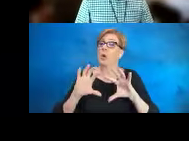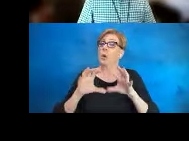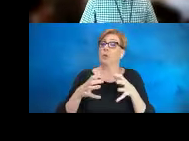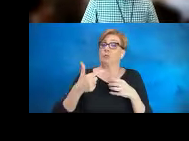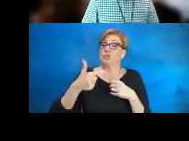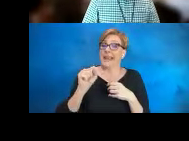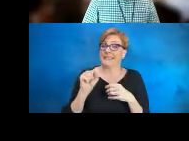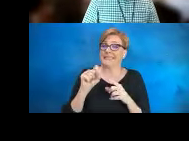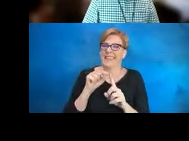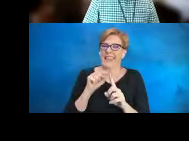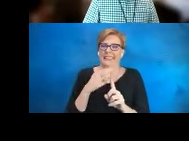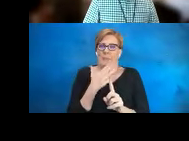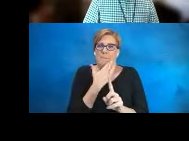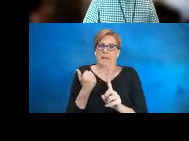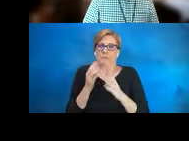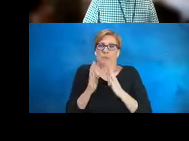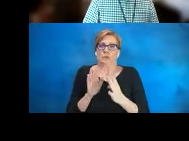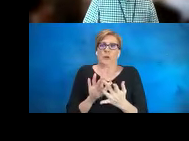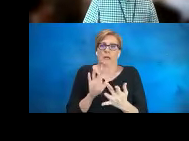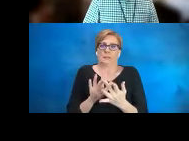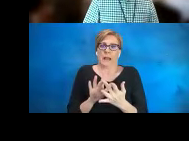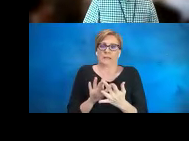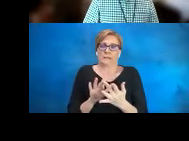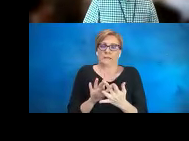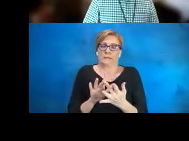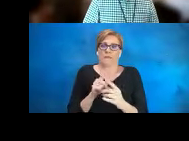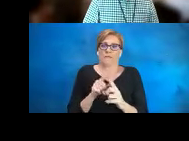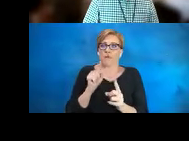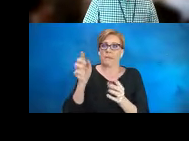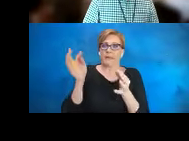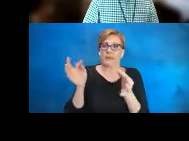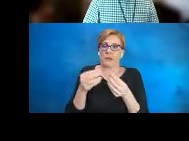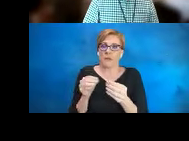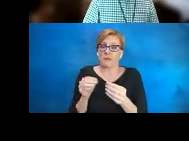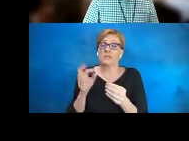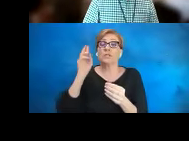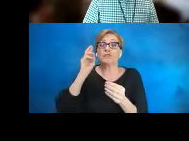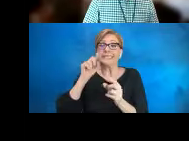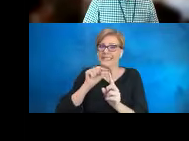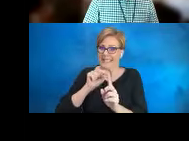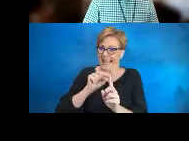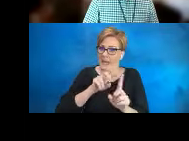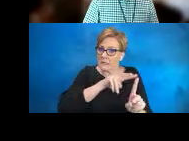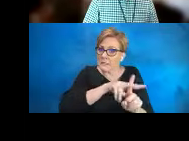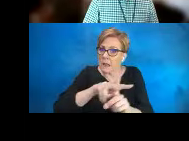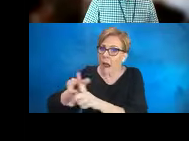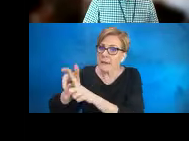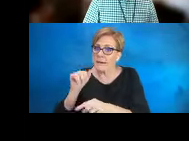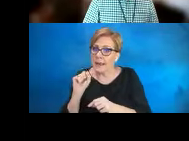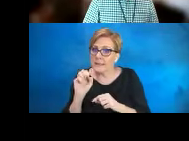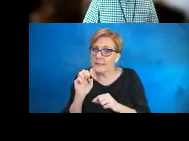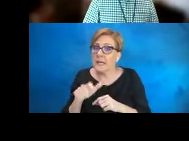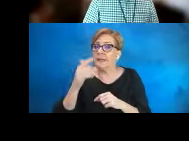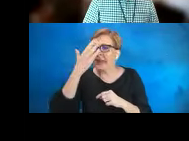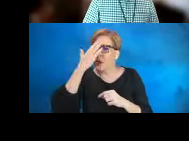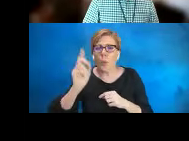reach out to in the hearing office when you have a problem, because they are the ones assigning the work. They see where cases are getting